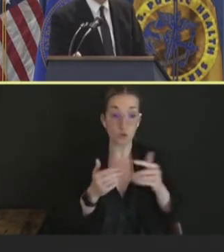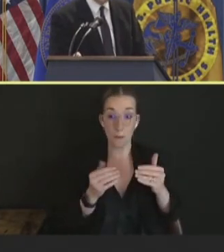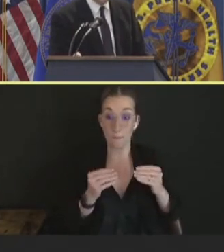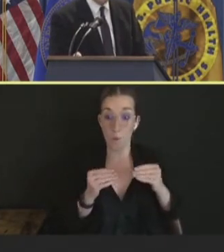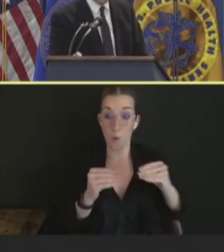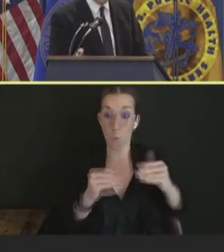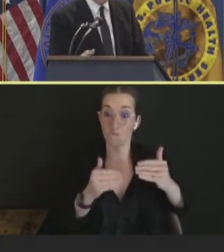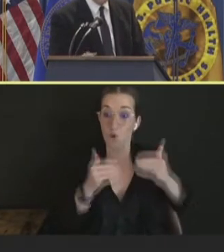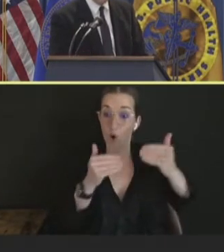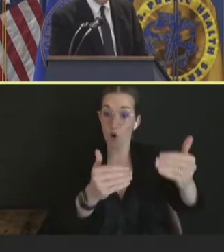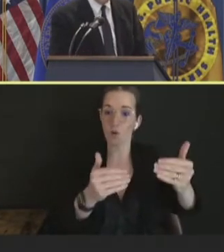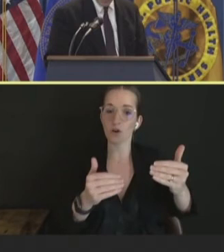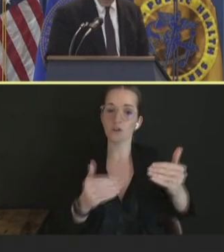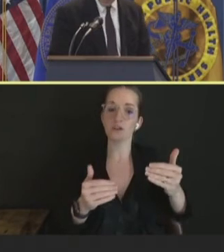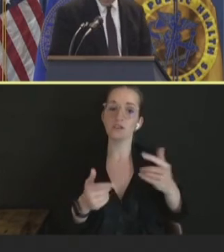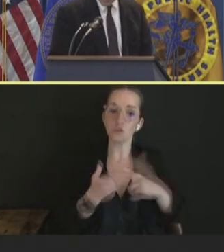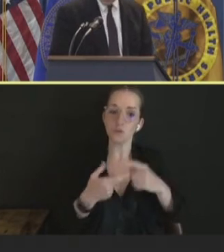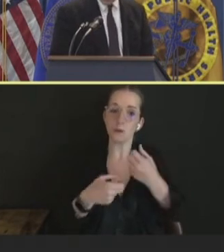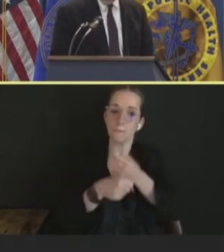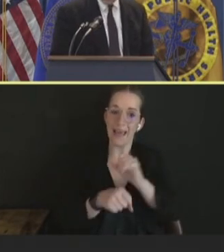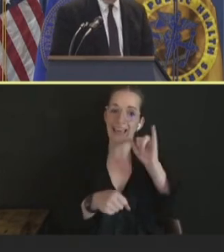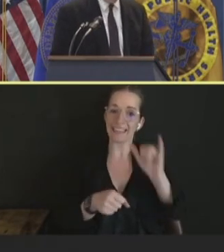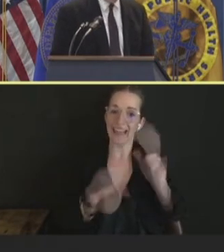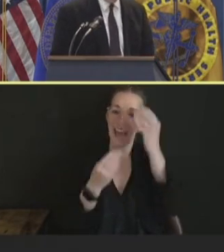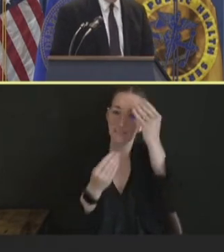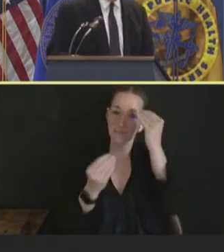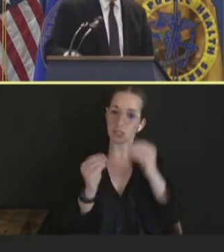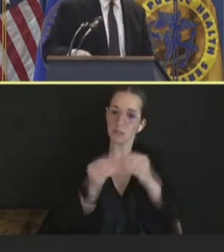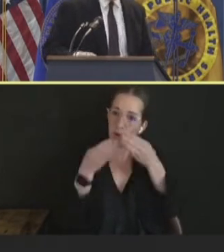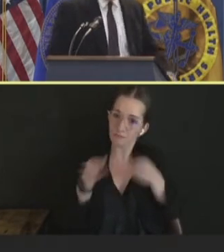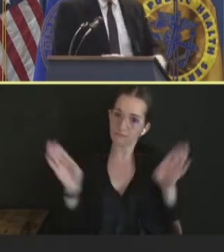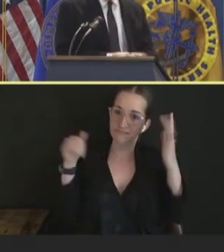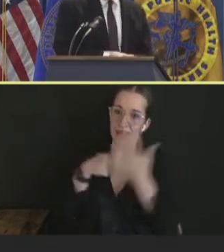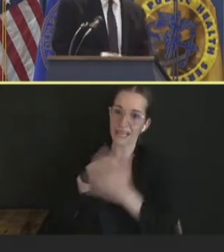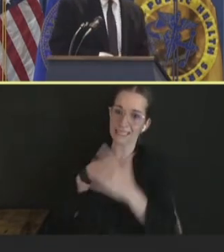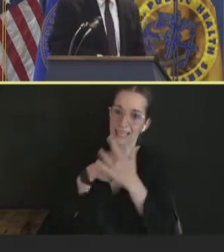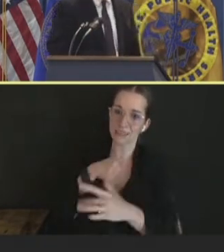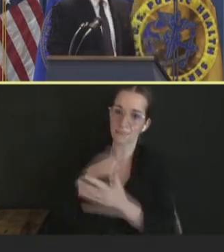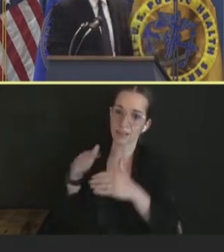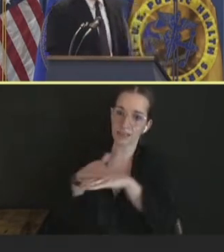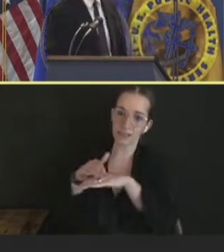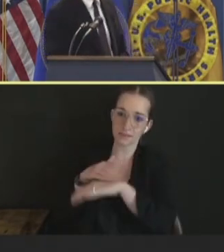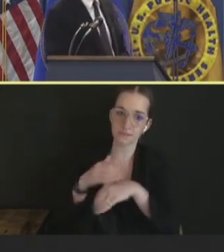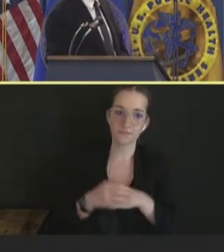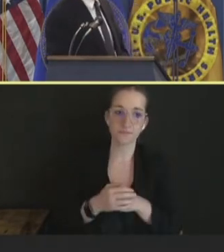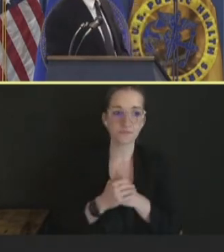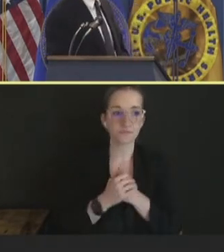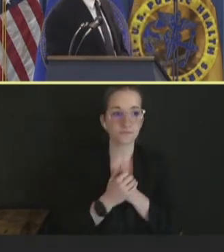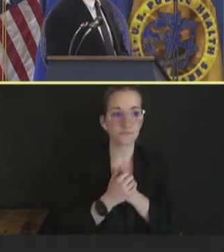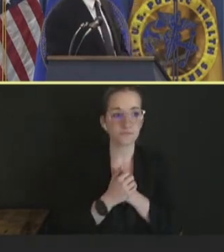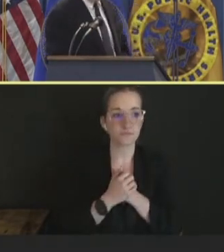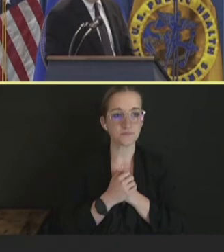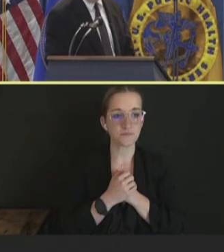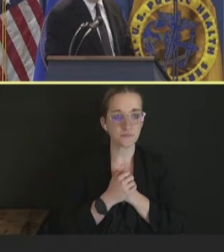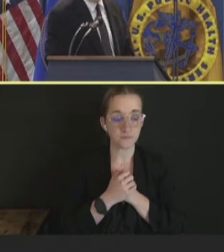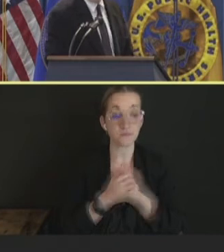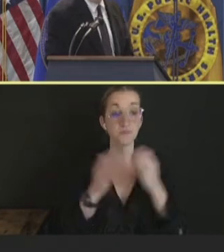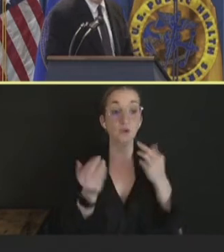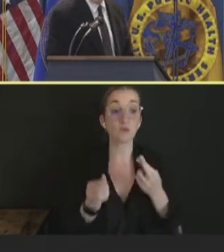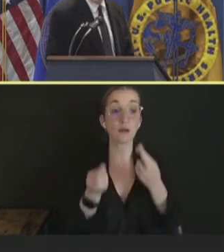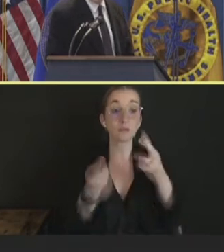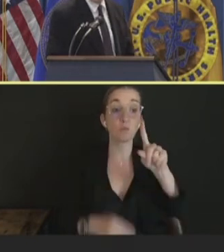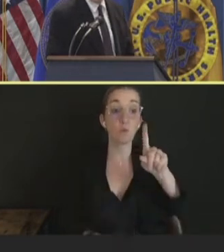find this information easily. Recommendation 1.2, HHS